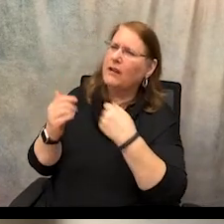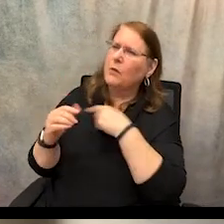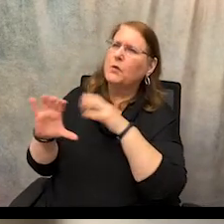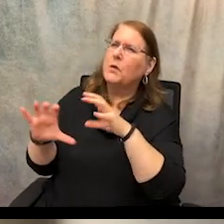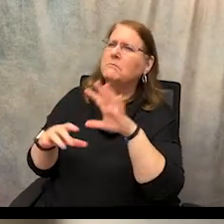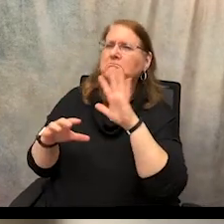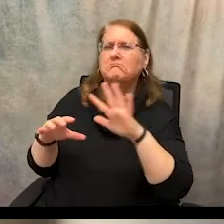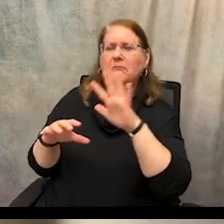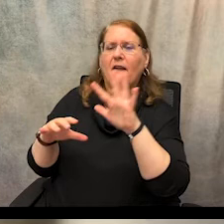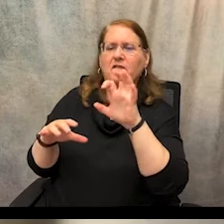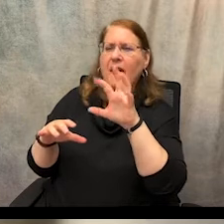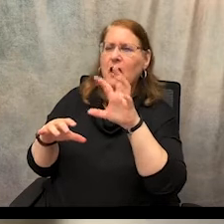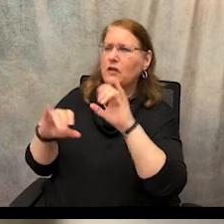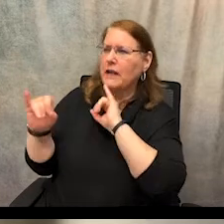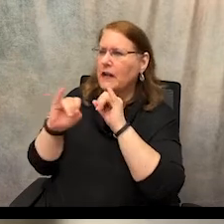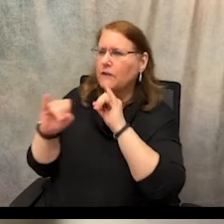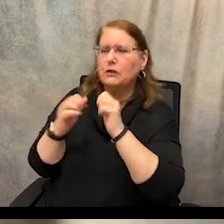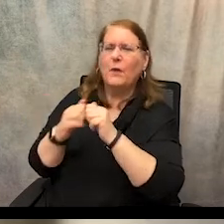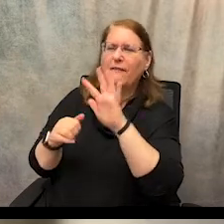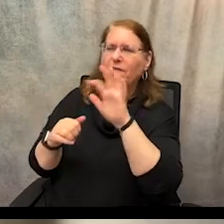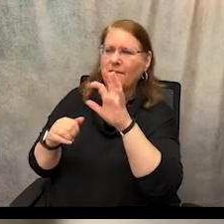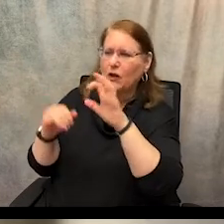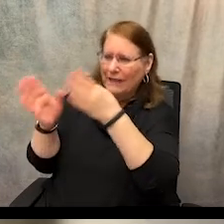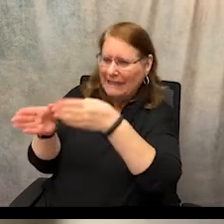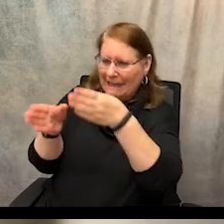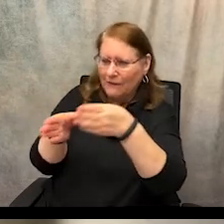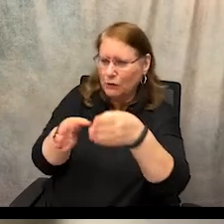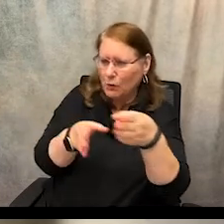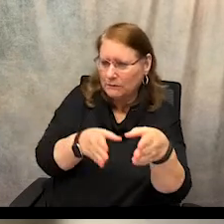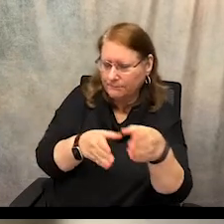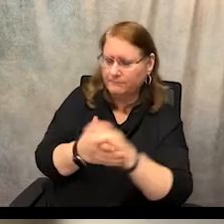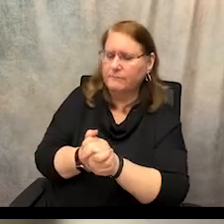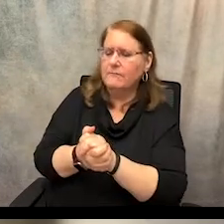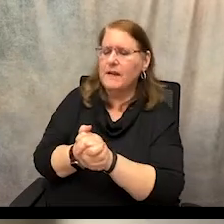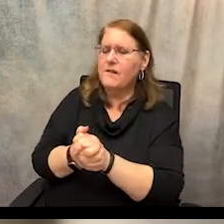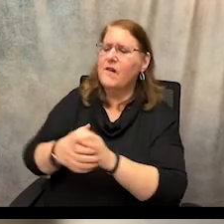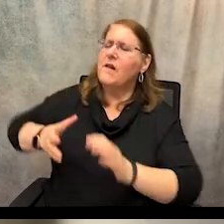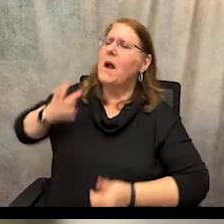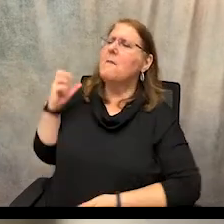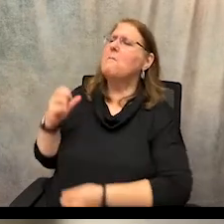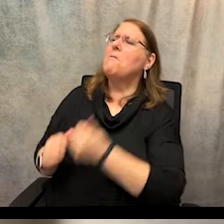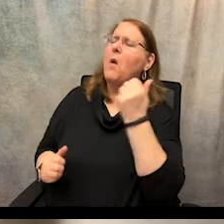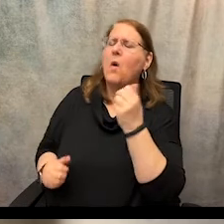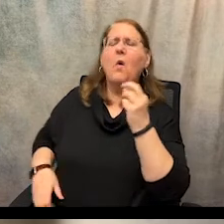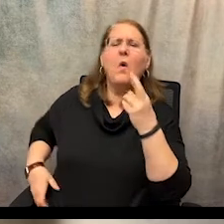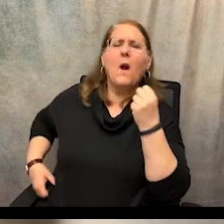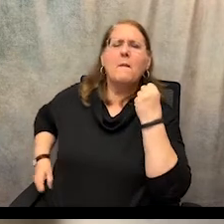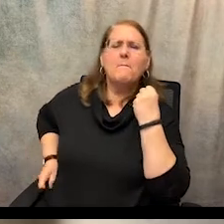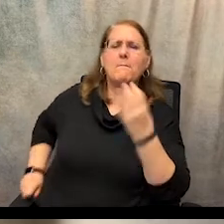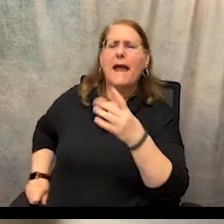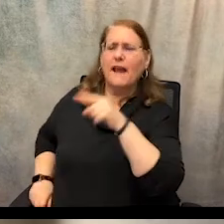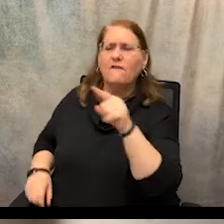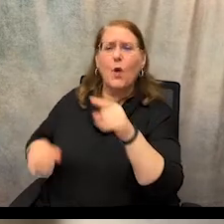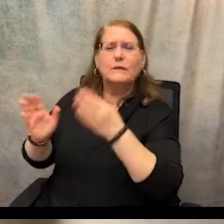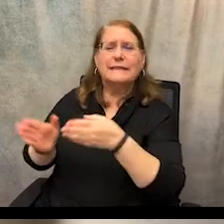about 500 interviews with 500 different individuals, and most or many of